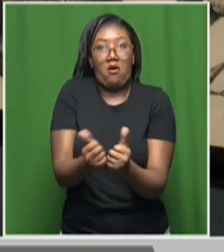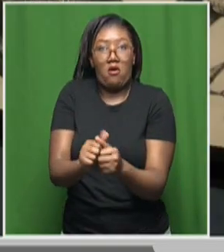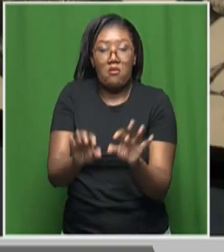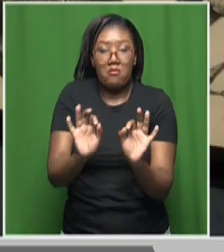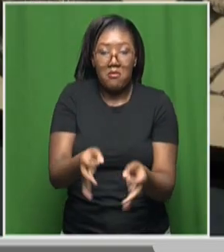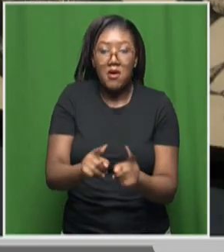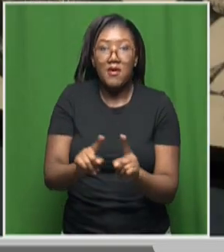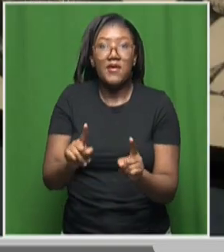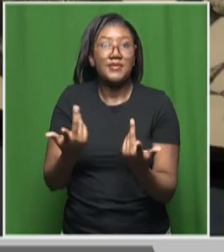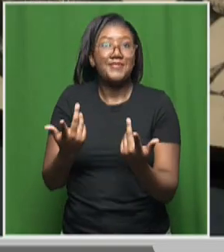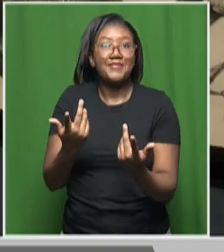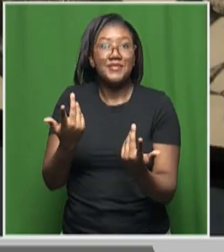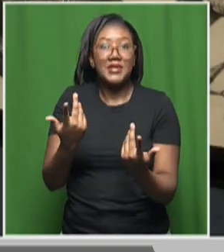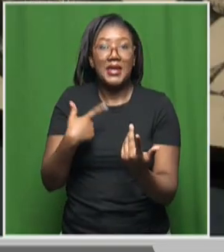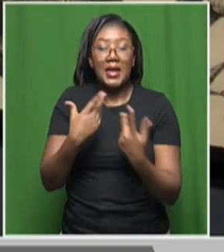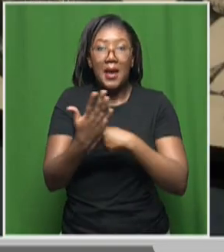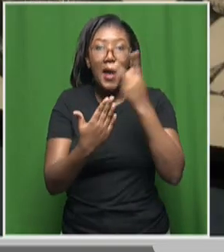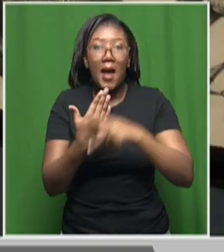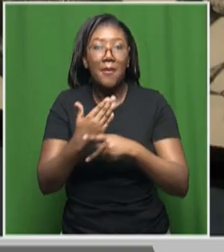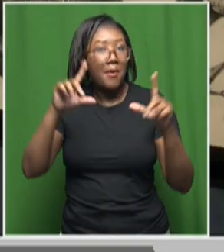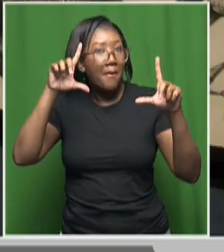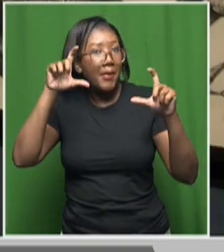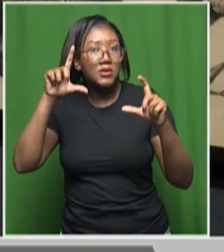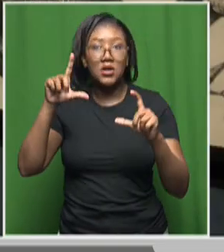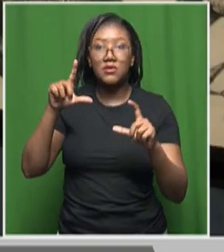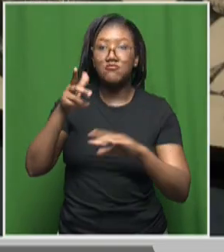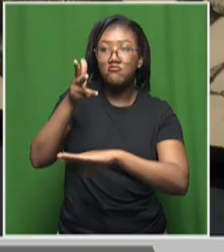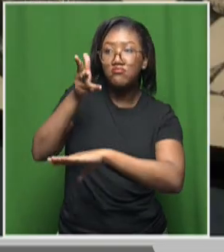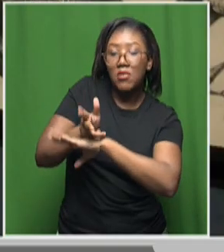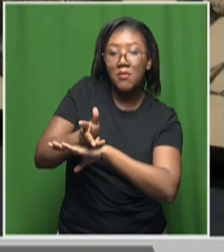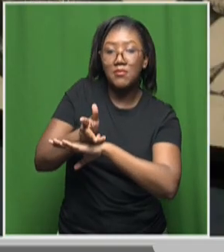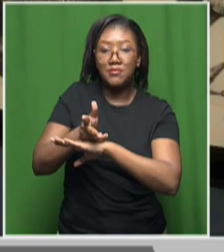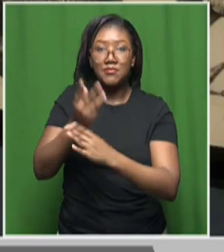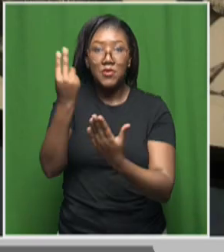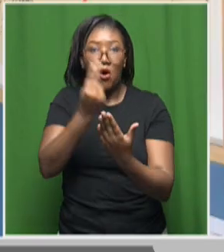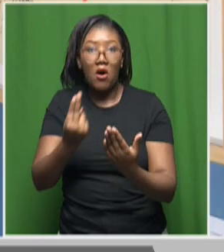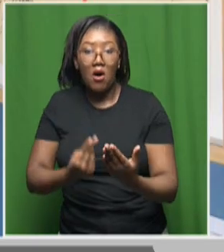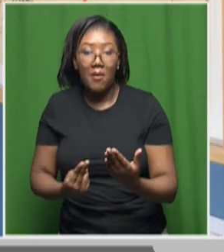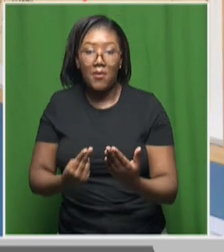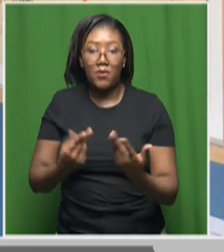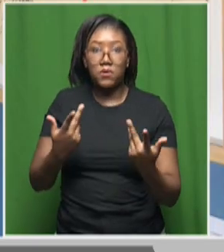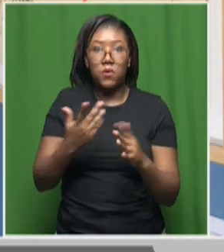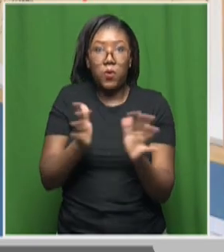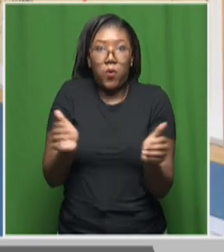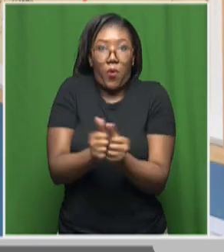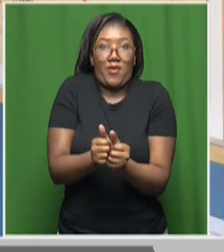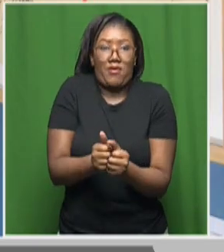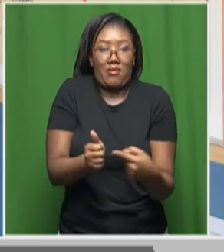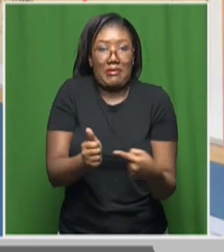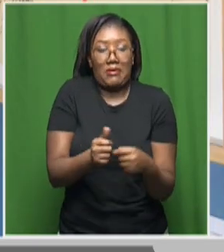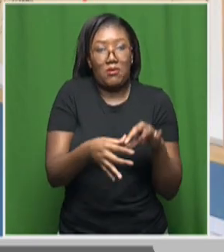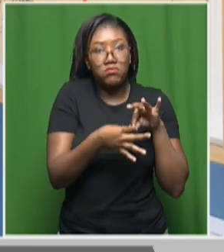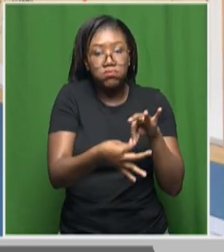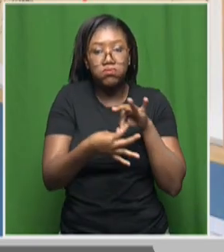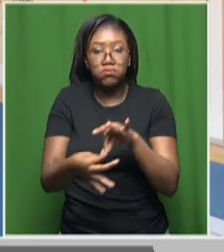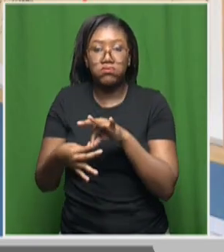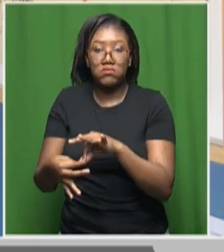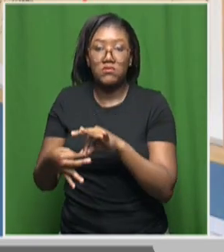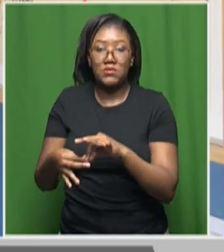creating album covers and creating this collaborative sort of scene, which is, you know,